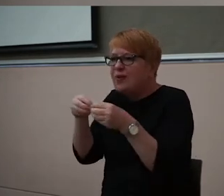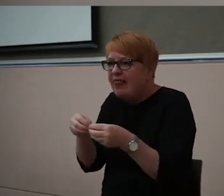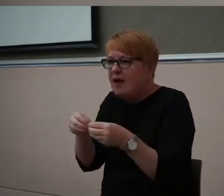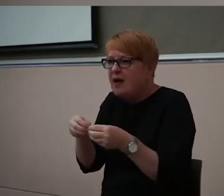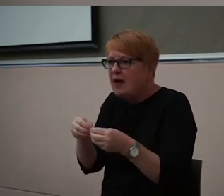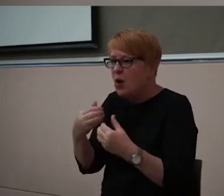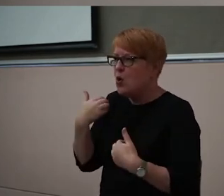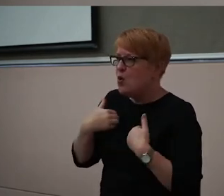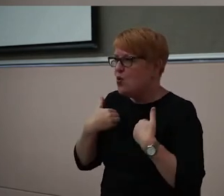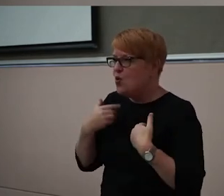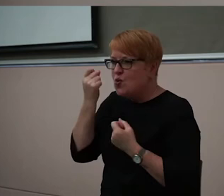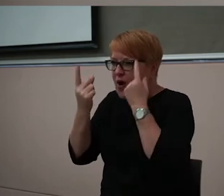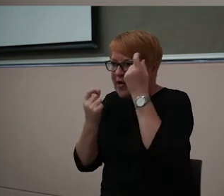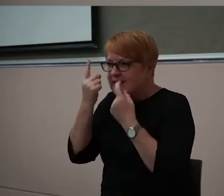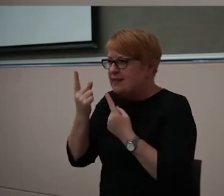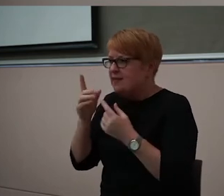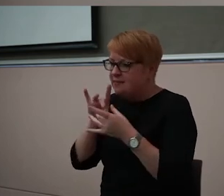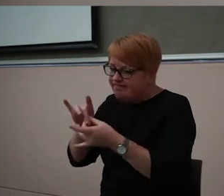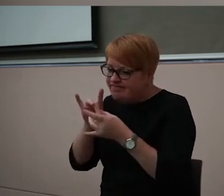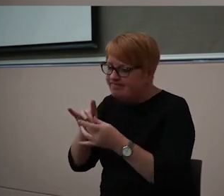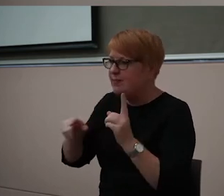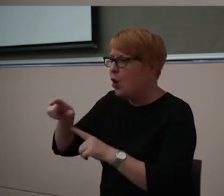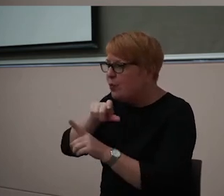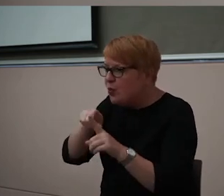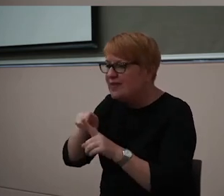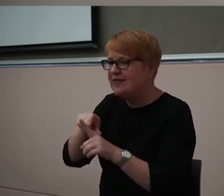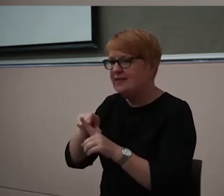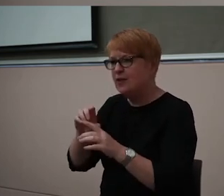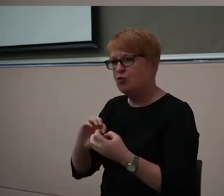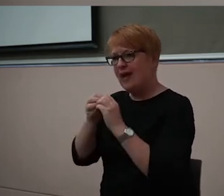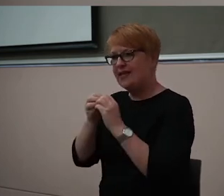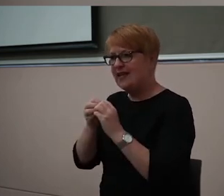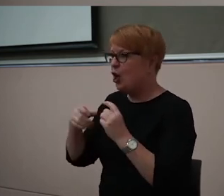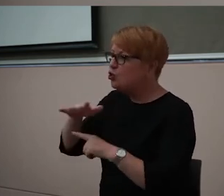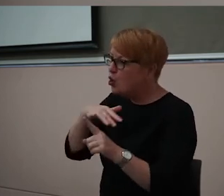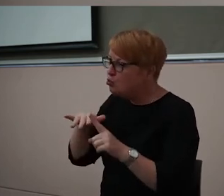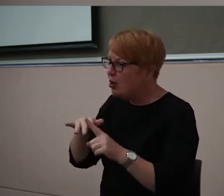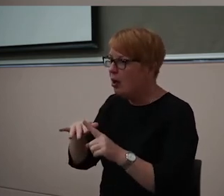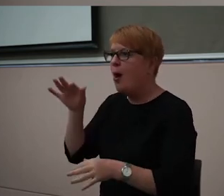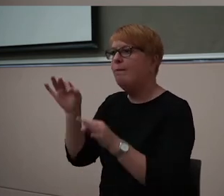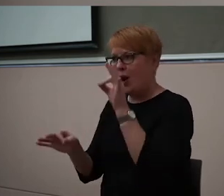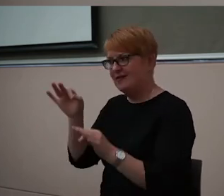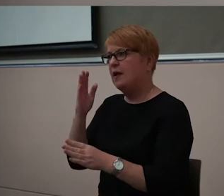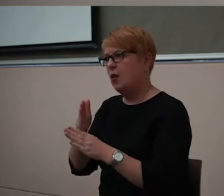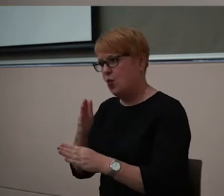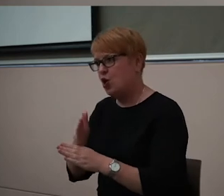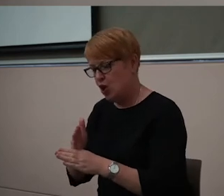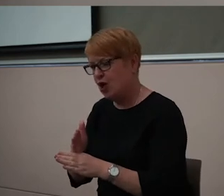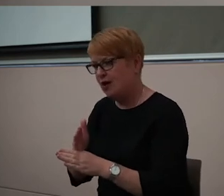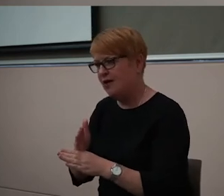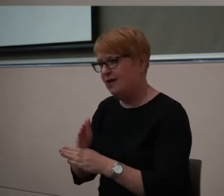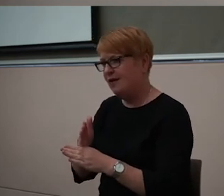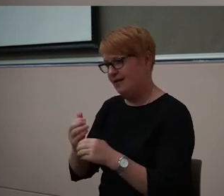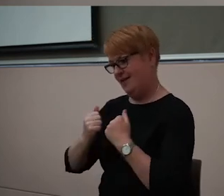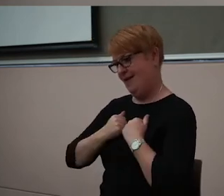Even though Rochdale is home, another part of me feels like it's never going to leave home. But when we go in Bangladesh, they'll make fun of us because we're both from